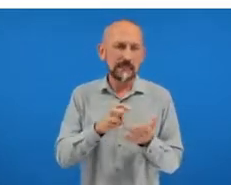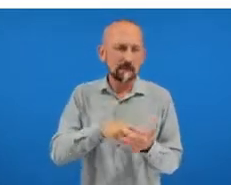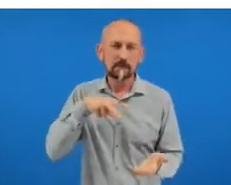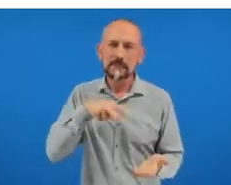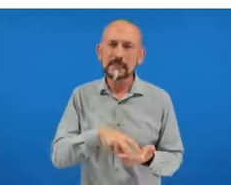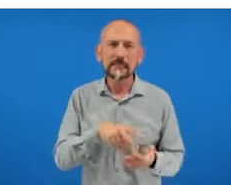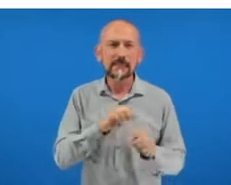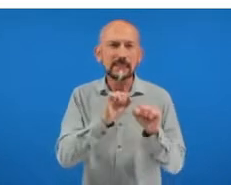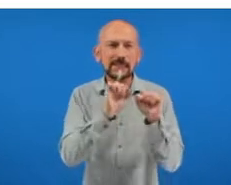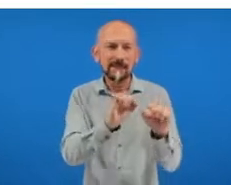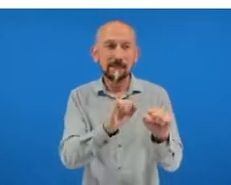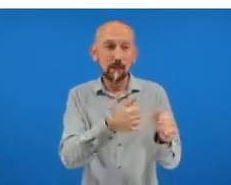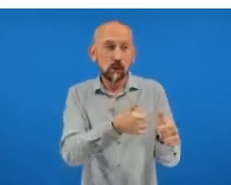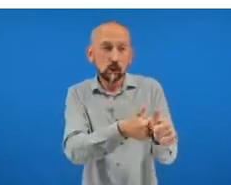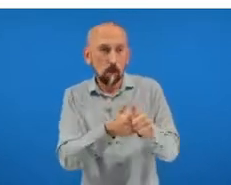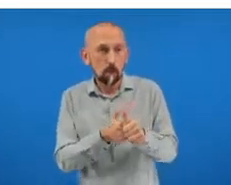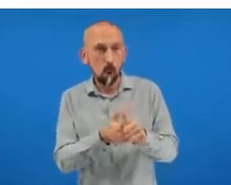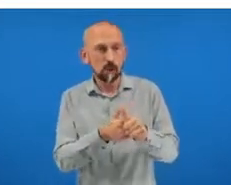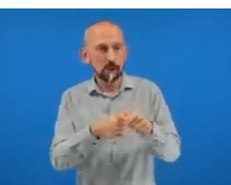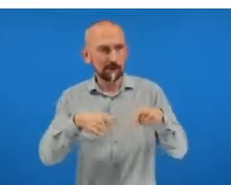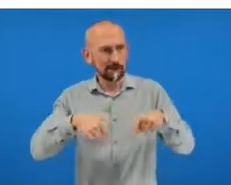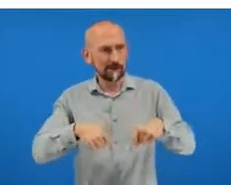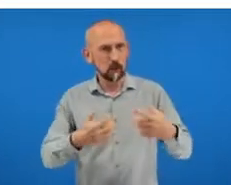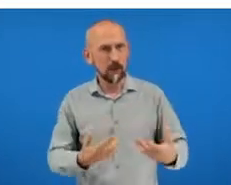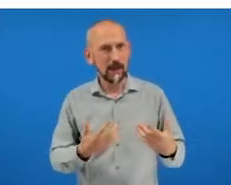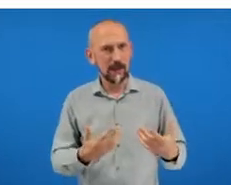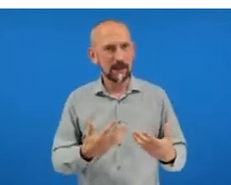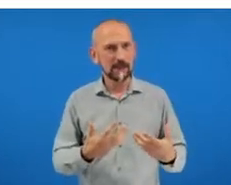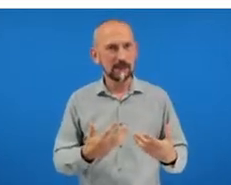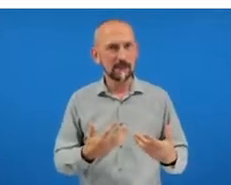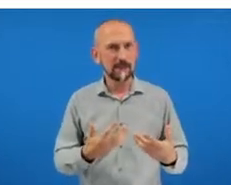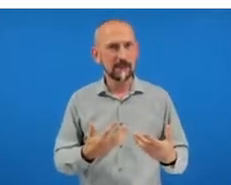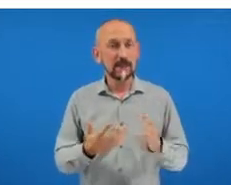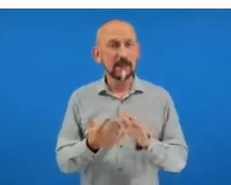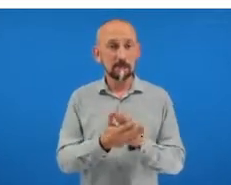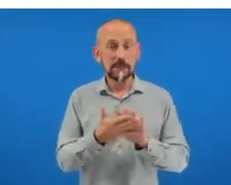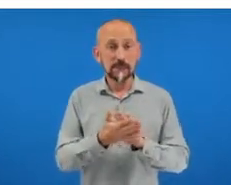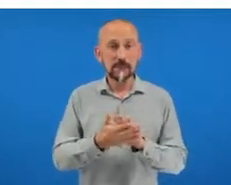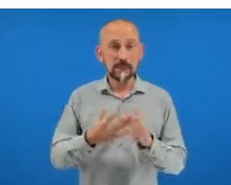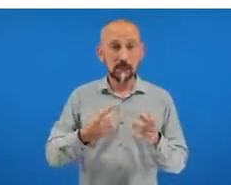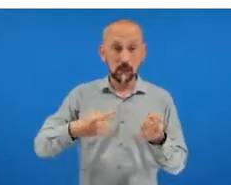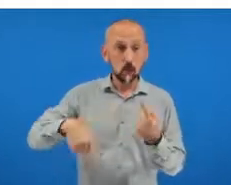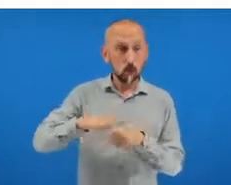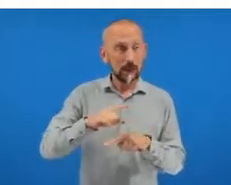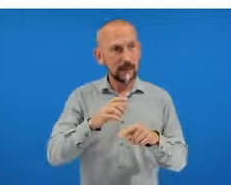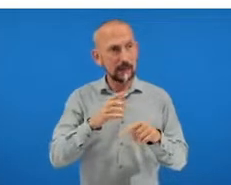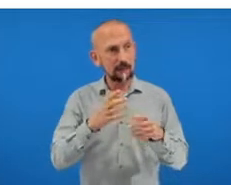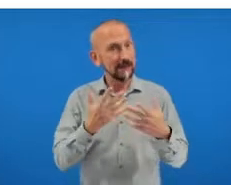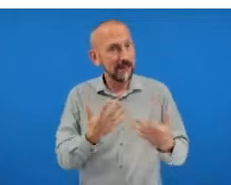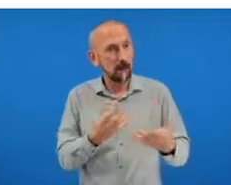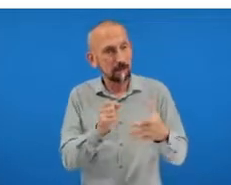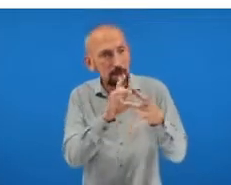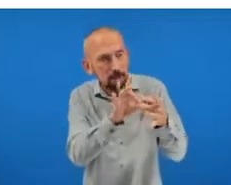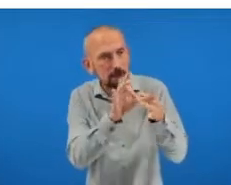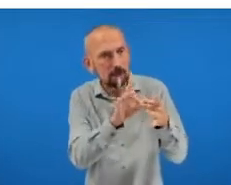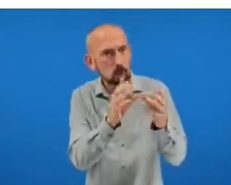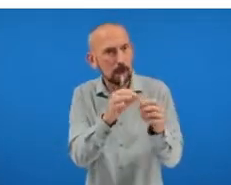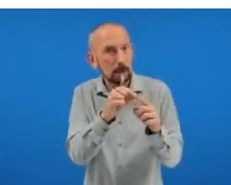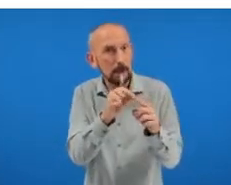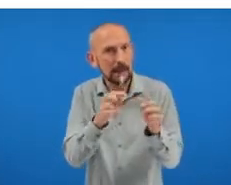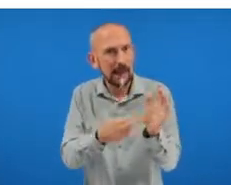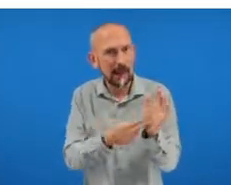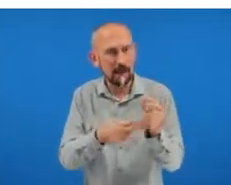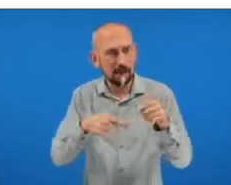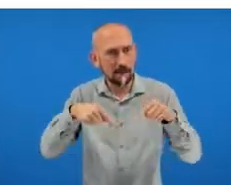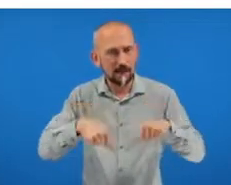your support of us this afternoon, that we have also formed a connection with the PPN to think about how we